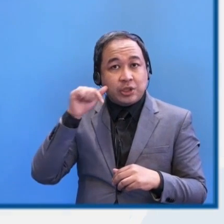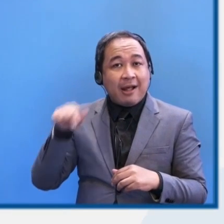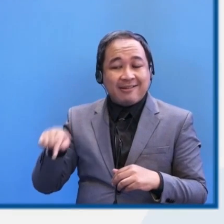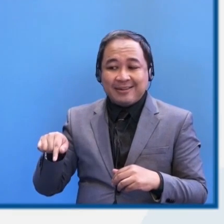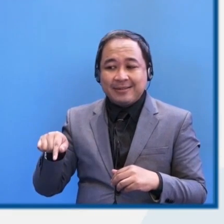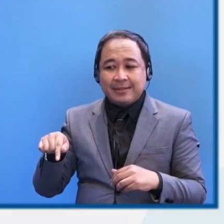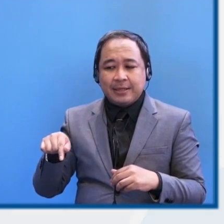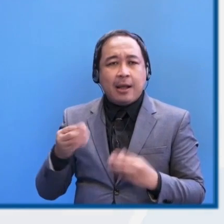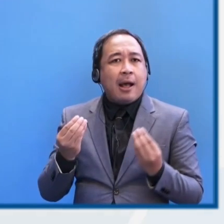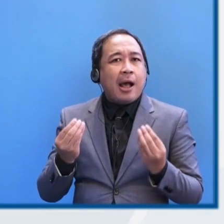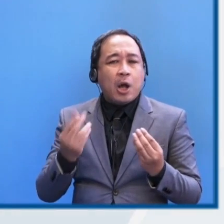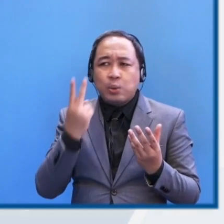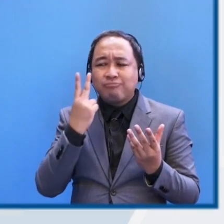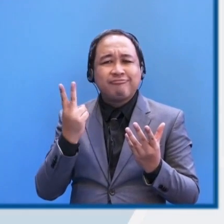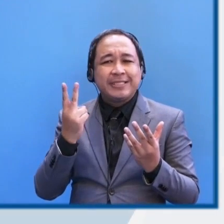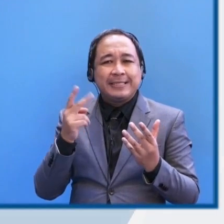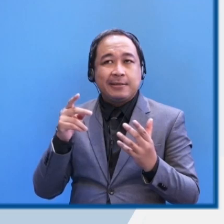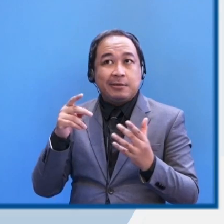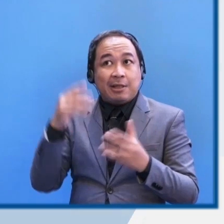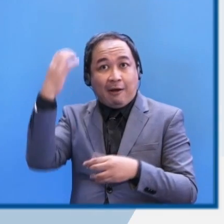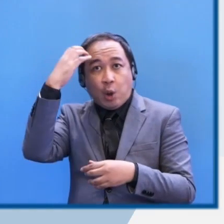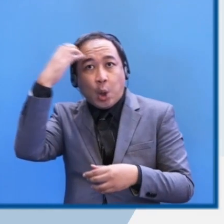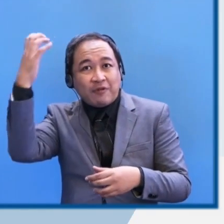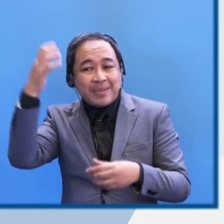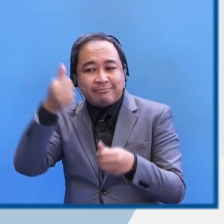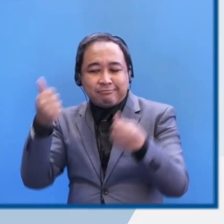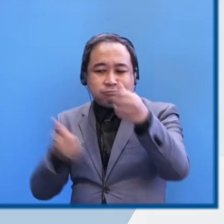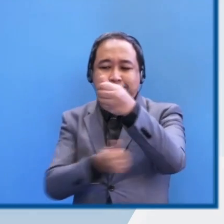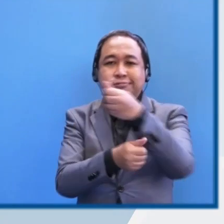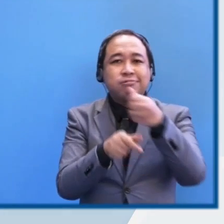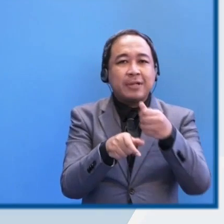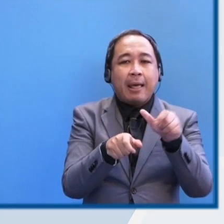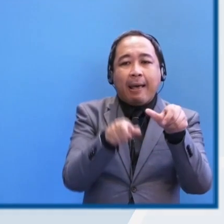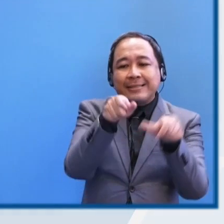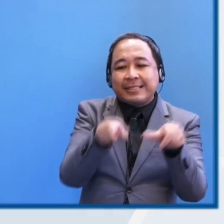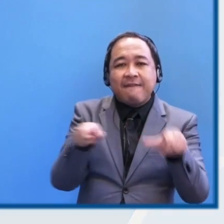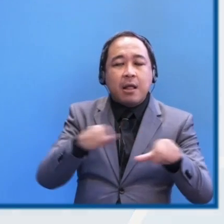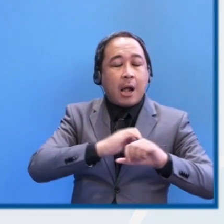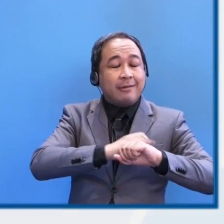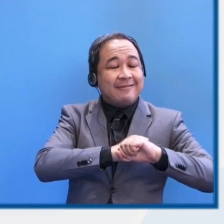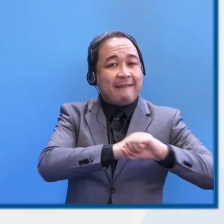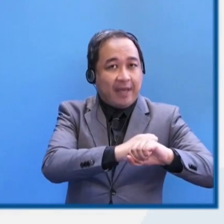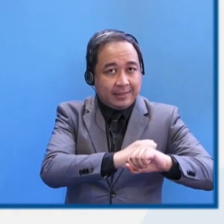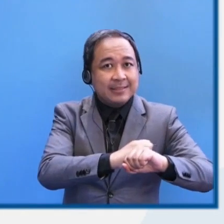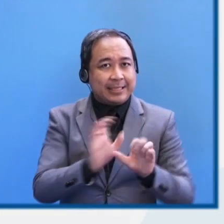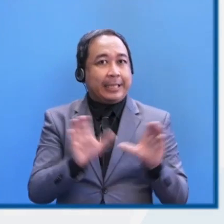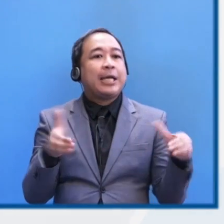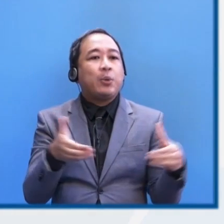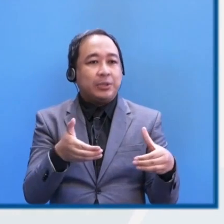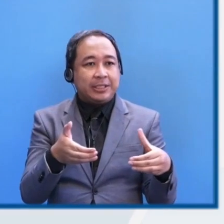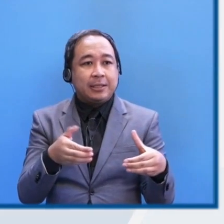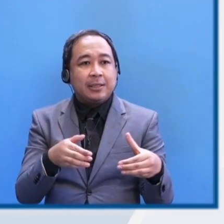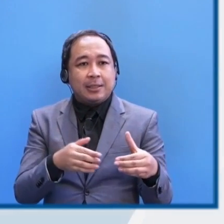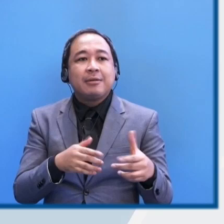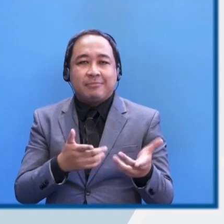Defense Council, and developing policies like Humanitarian Affairs